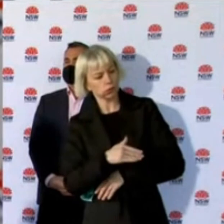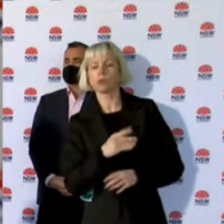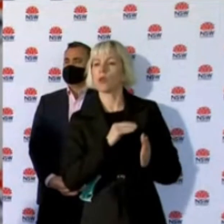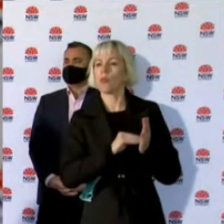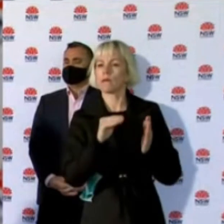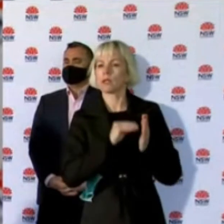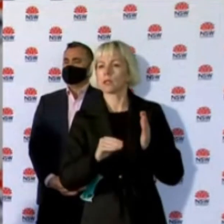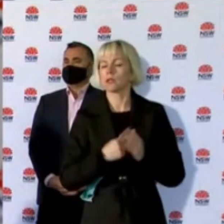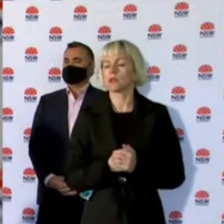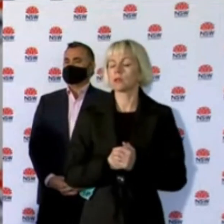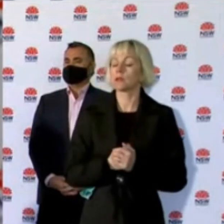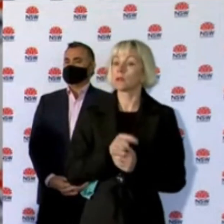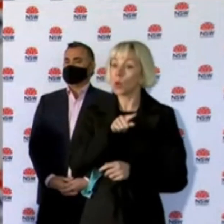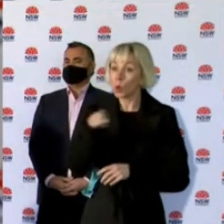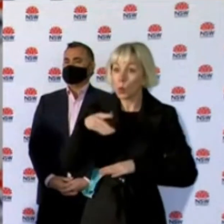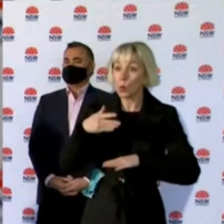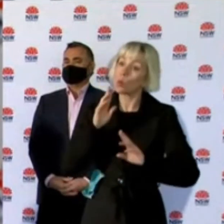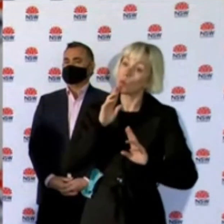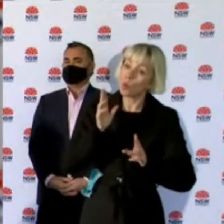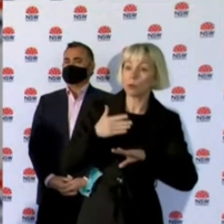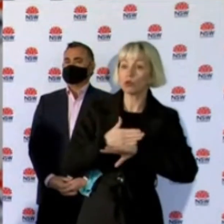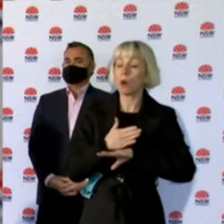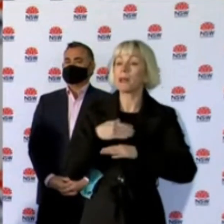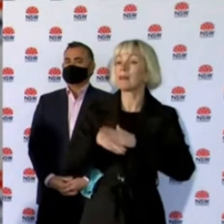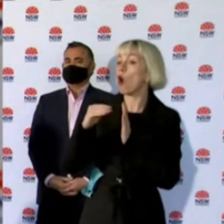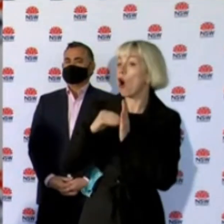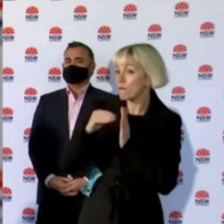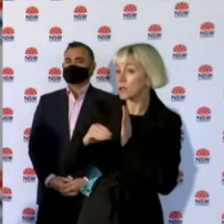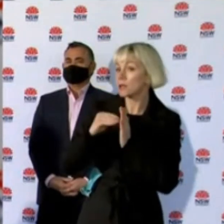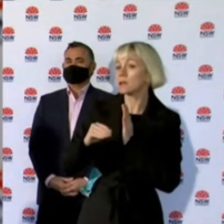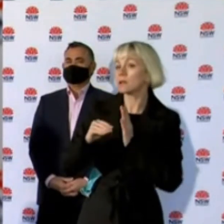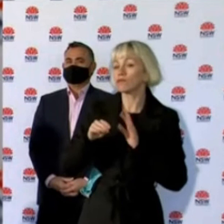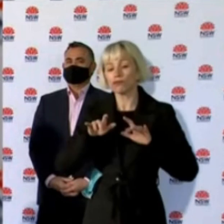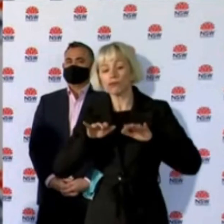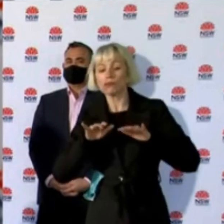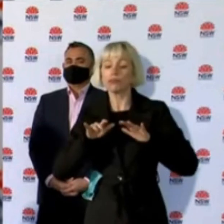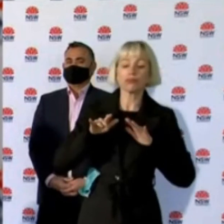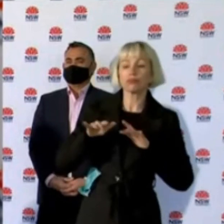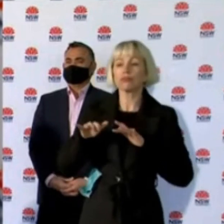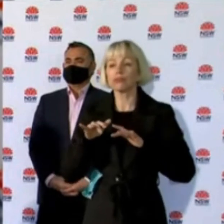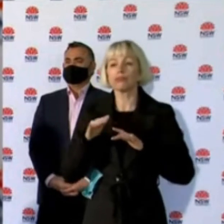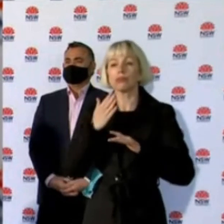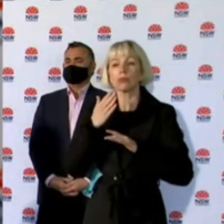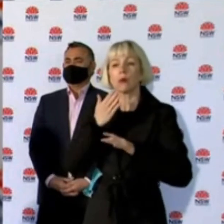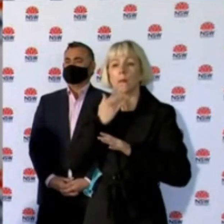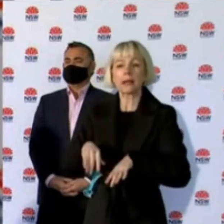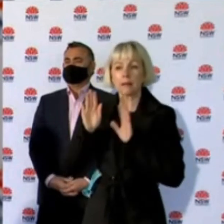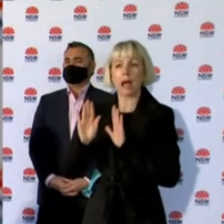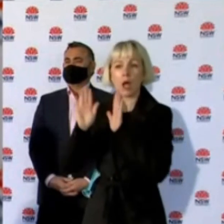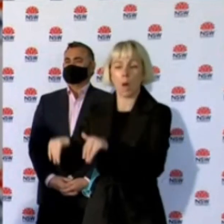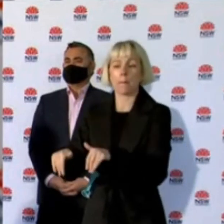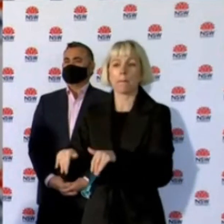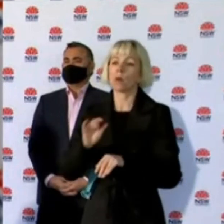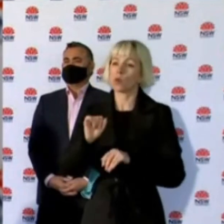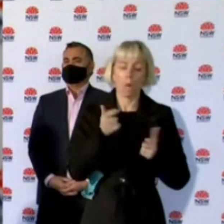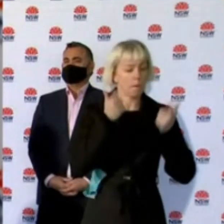there's some exceptional reason why you're not, or you can't conduct your business or your work at home. But nobody should be forced.